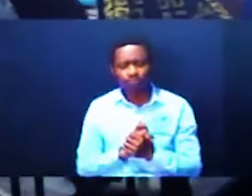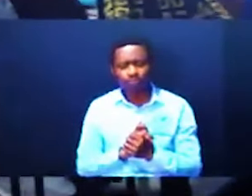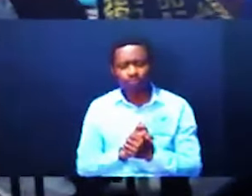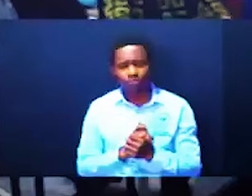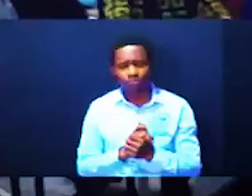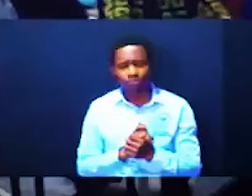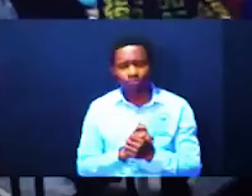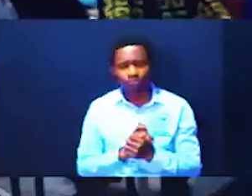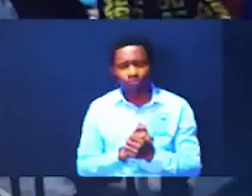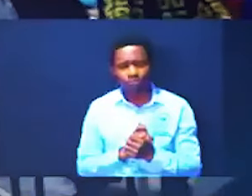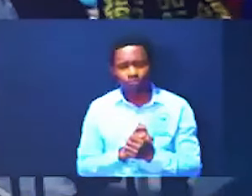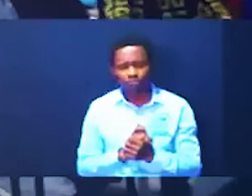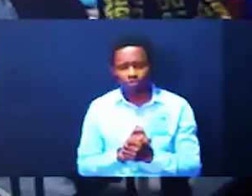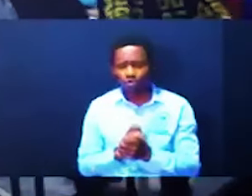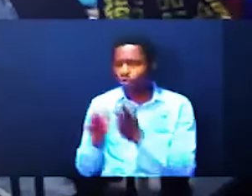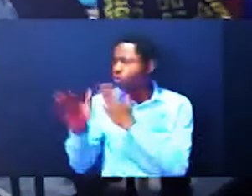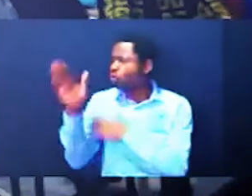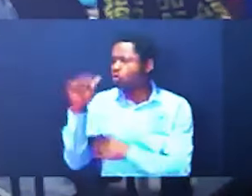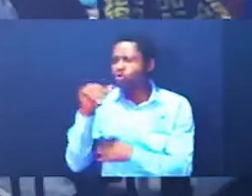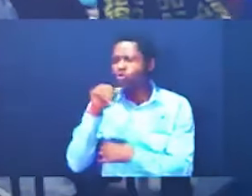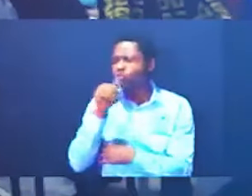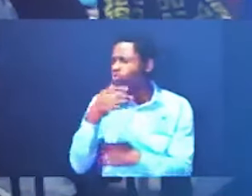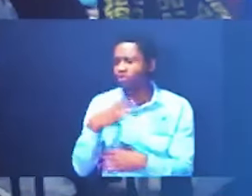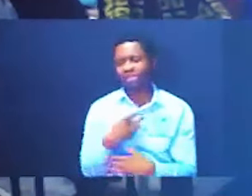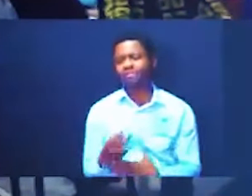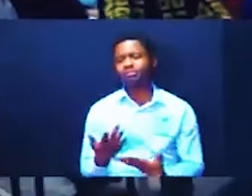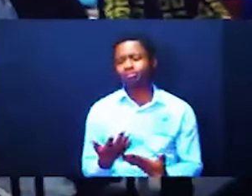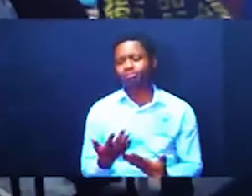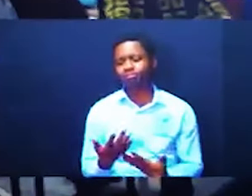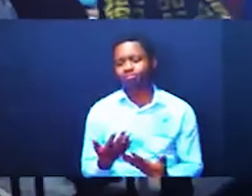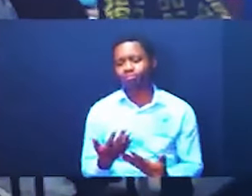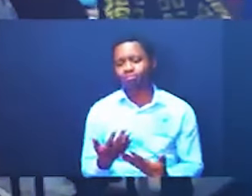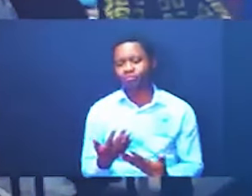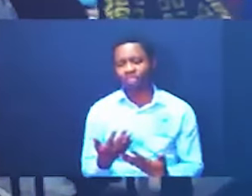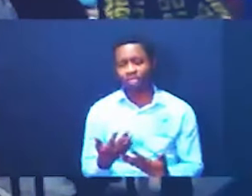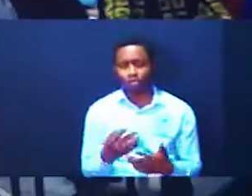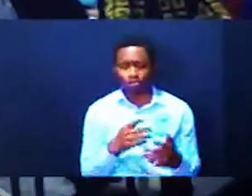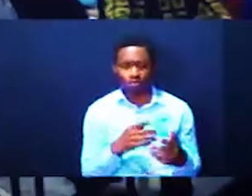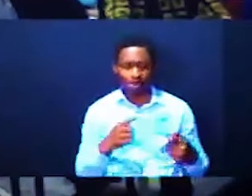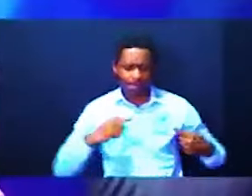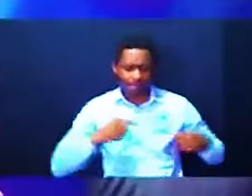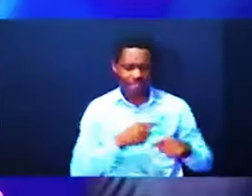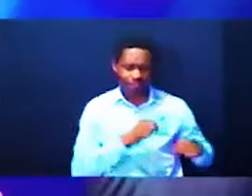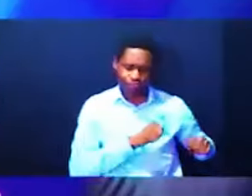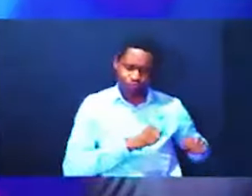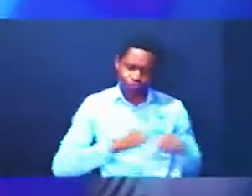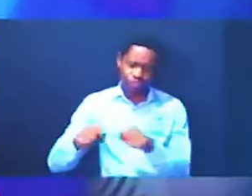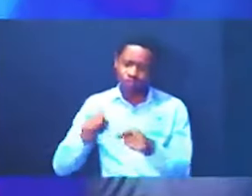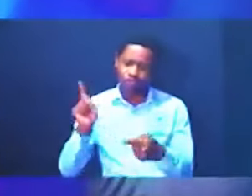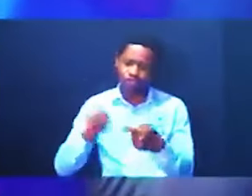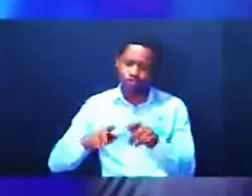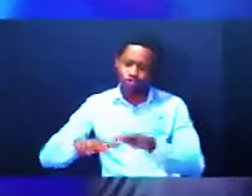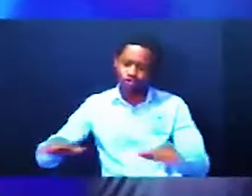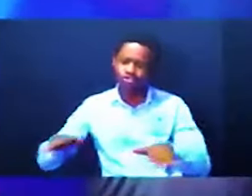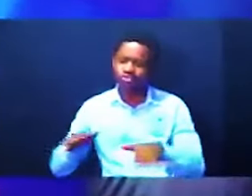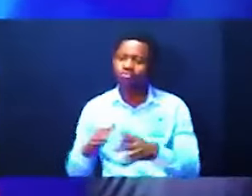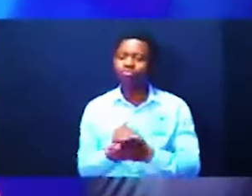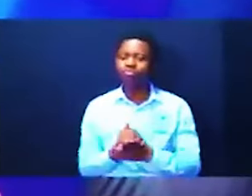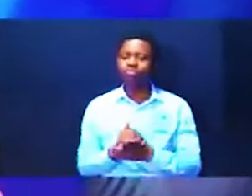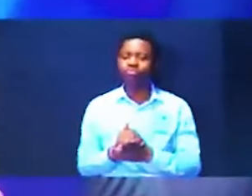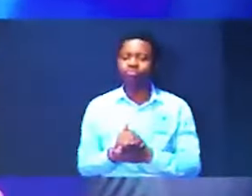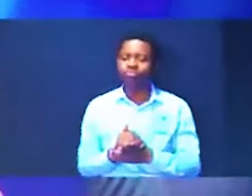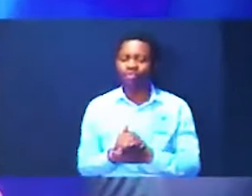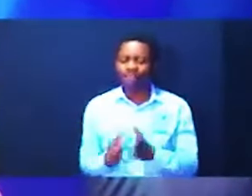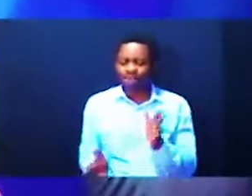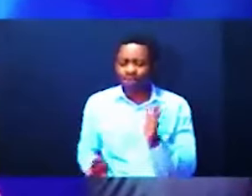God is not interested in that. We need to take bitterness out of our spirits.